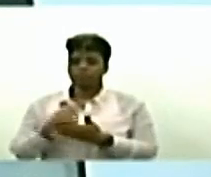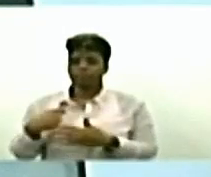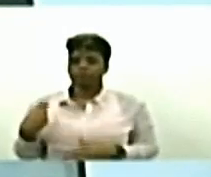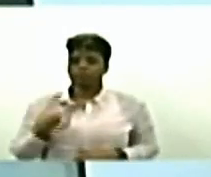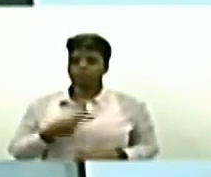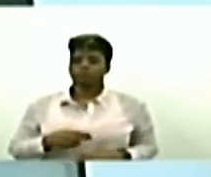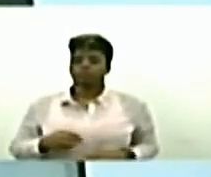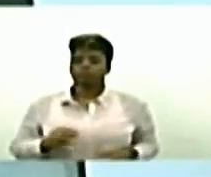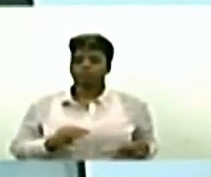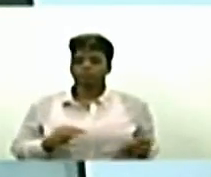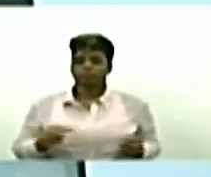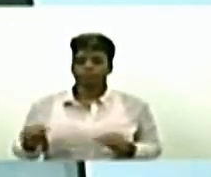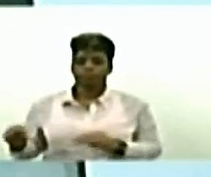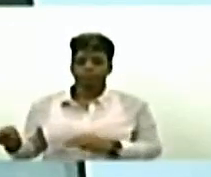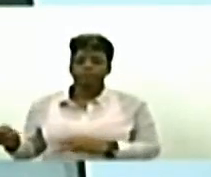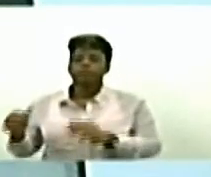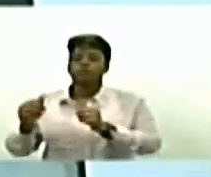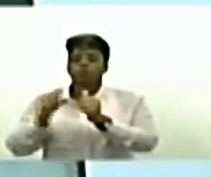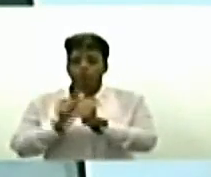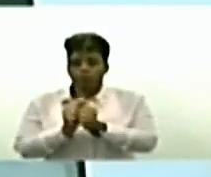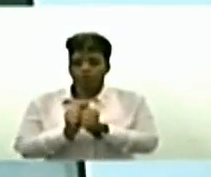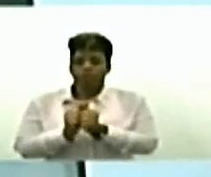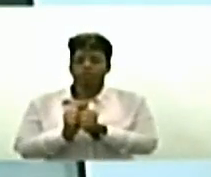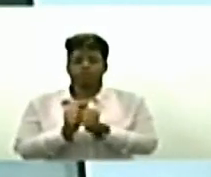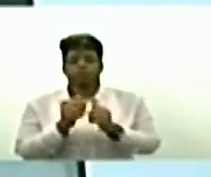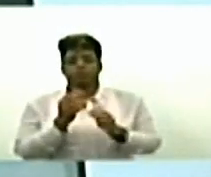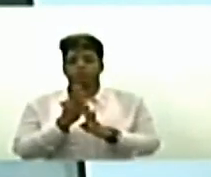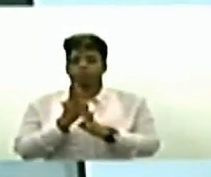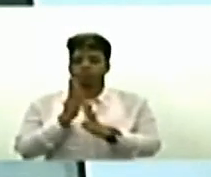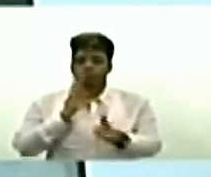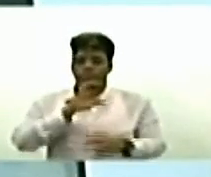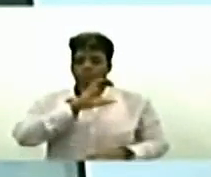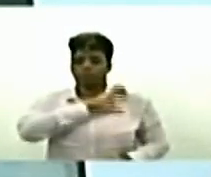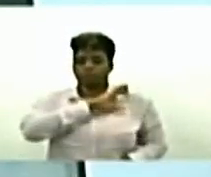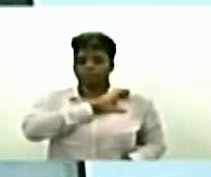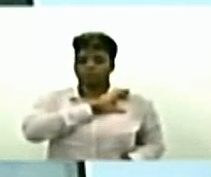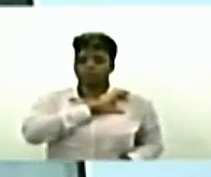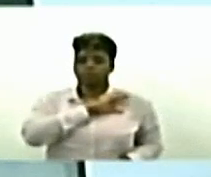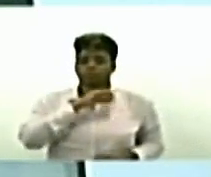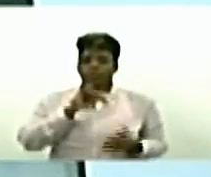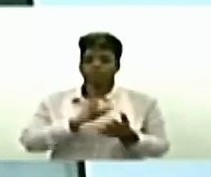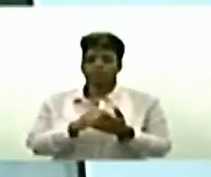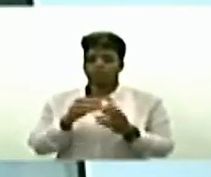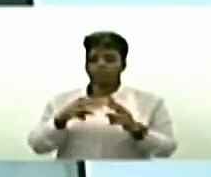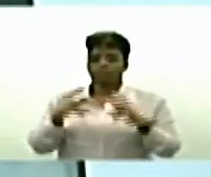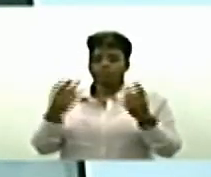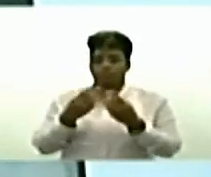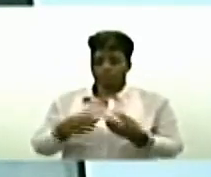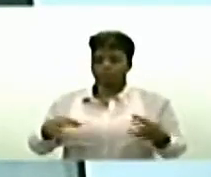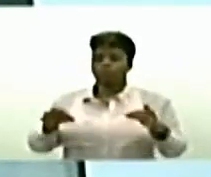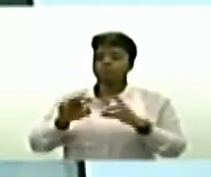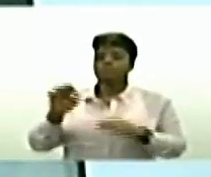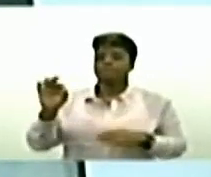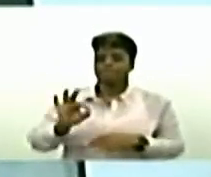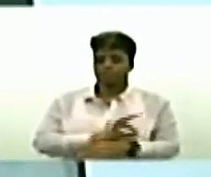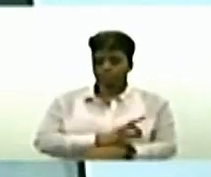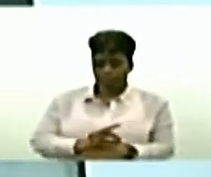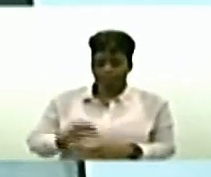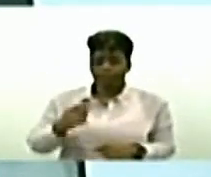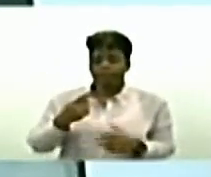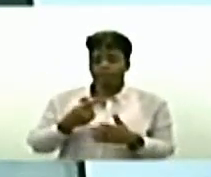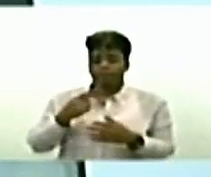mobilize together with the traffic wardens that very important function of persons to monitor